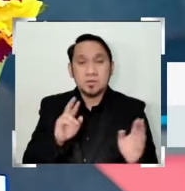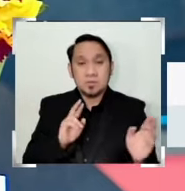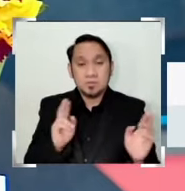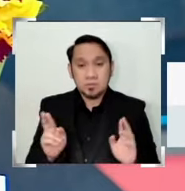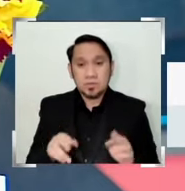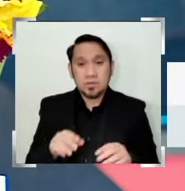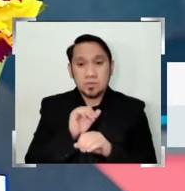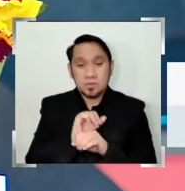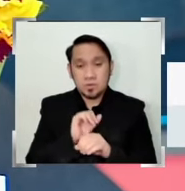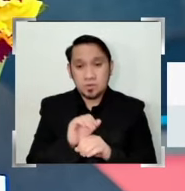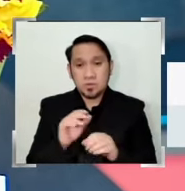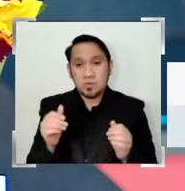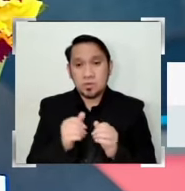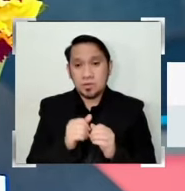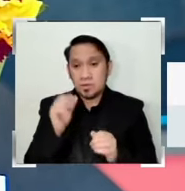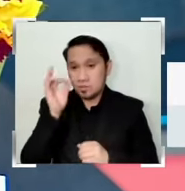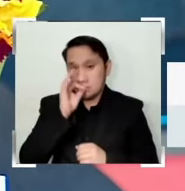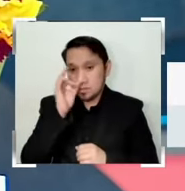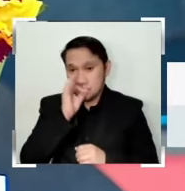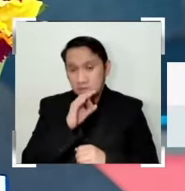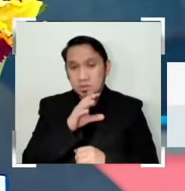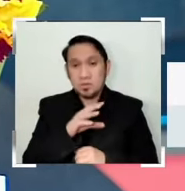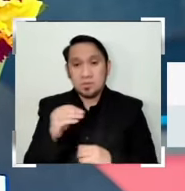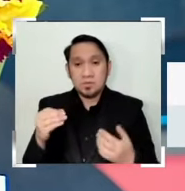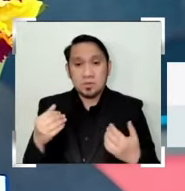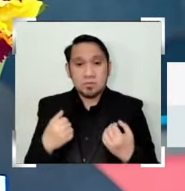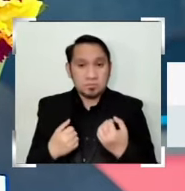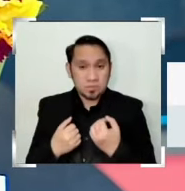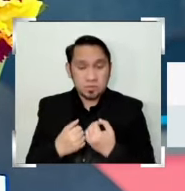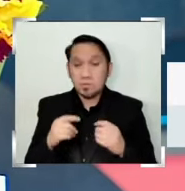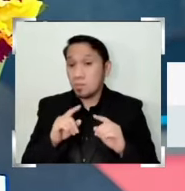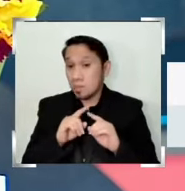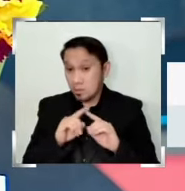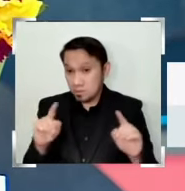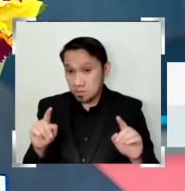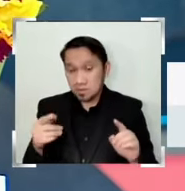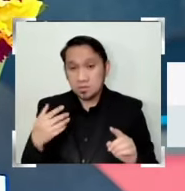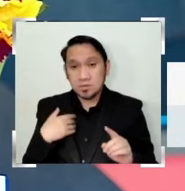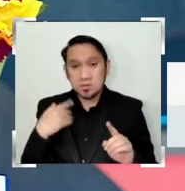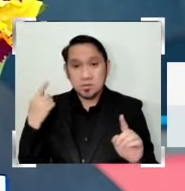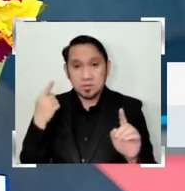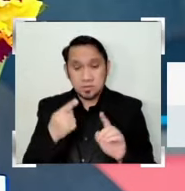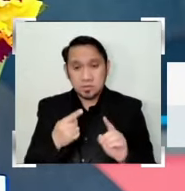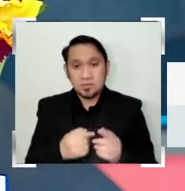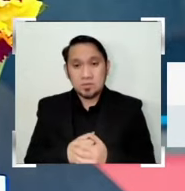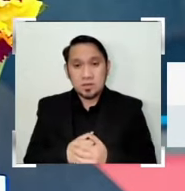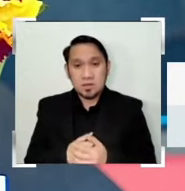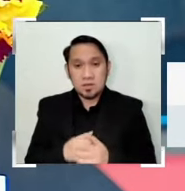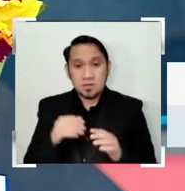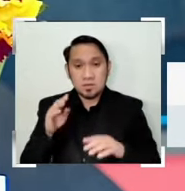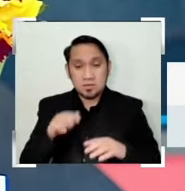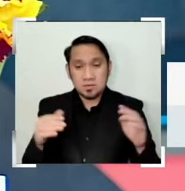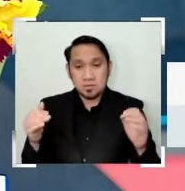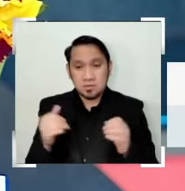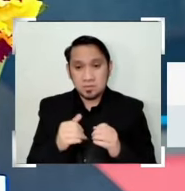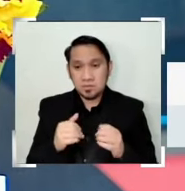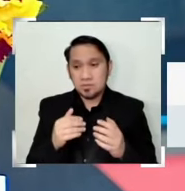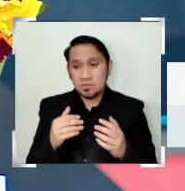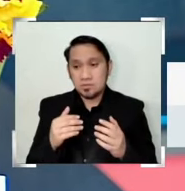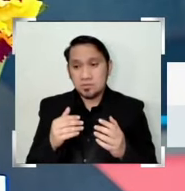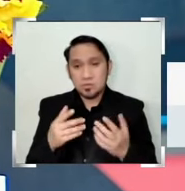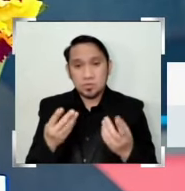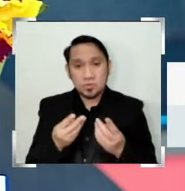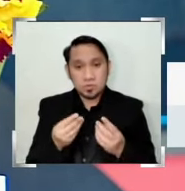our Philippine allies. We have your back, but what our goal is, our mutual goal, is to deter conflict, not